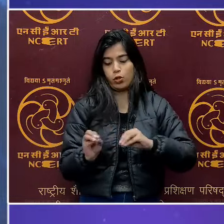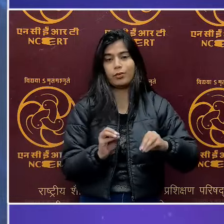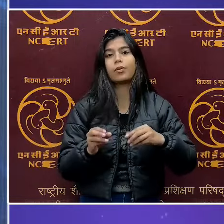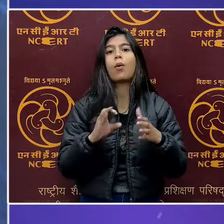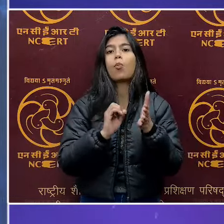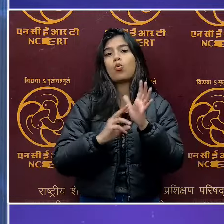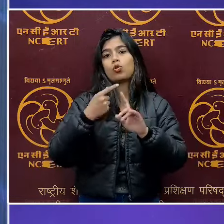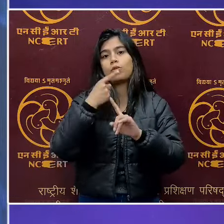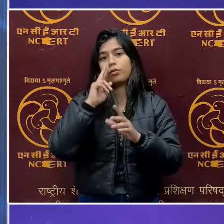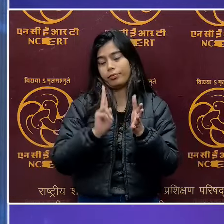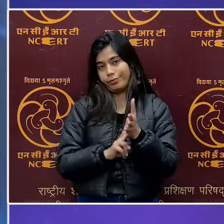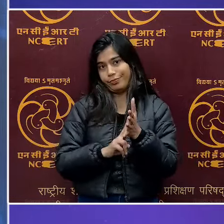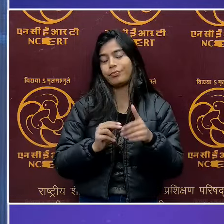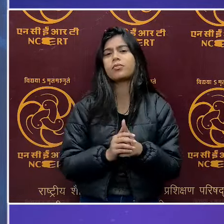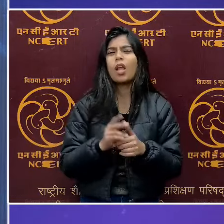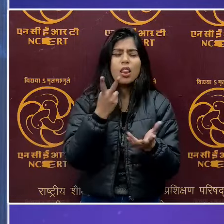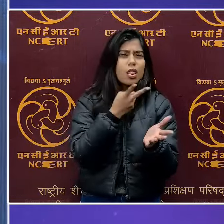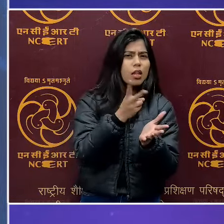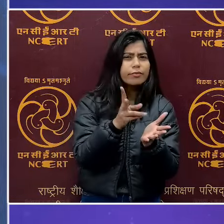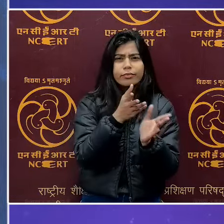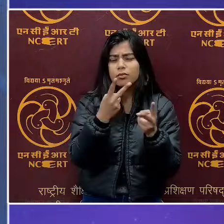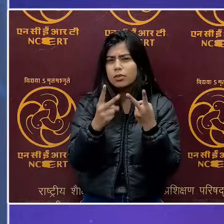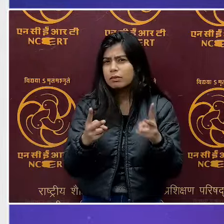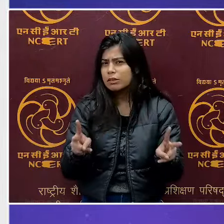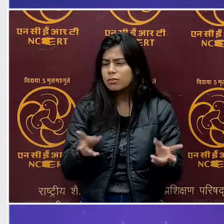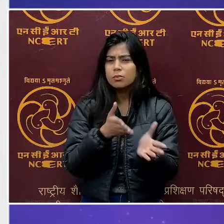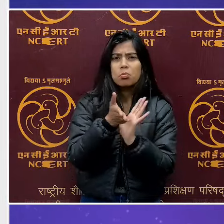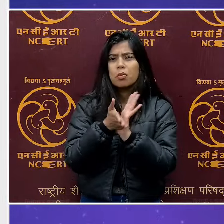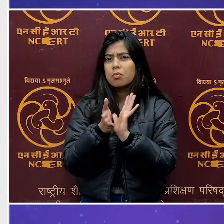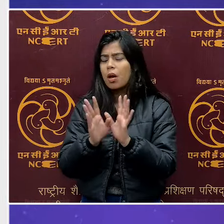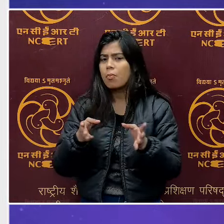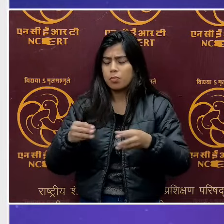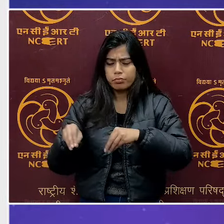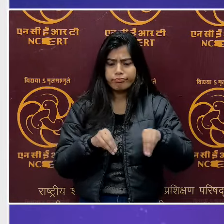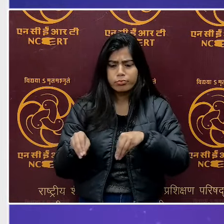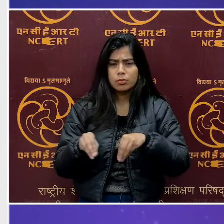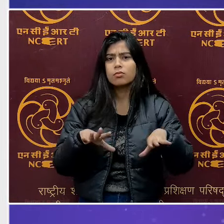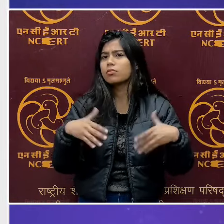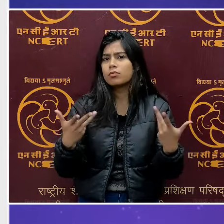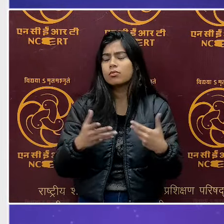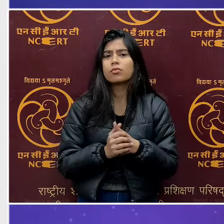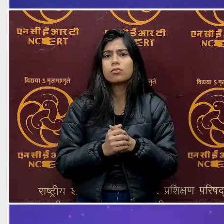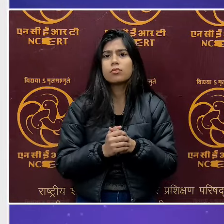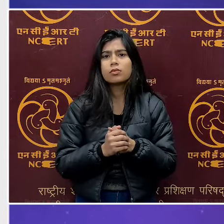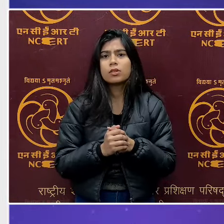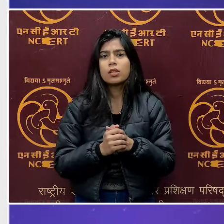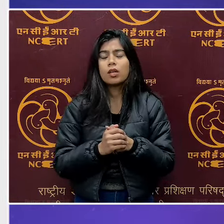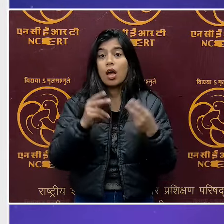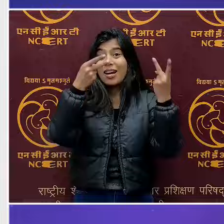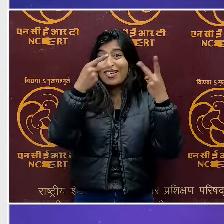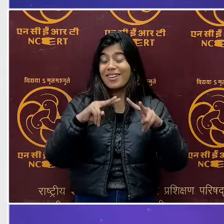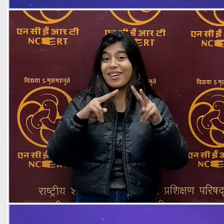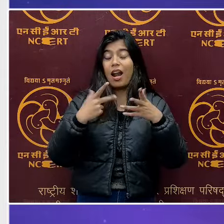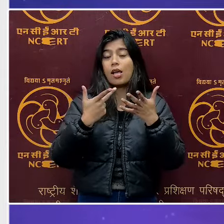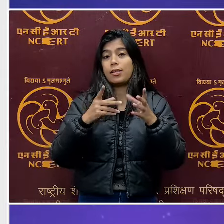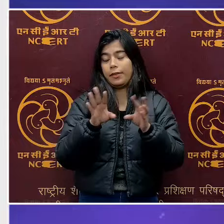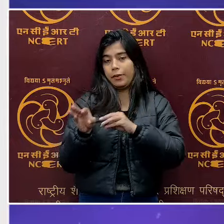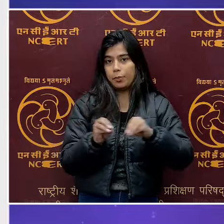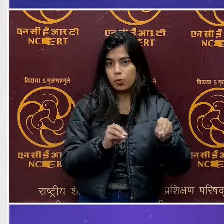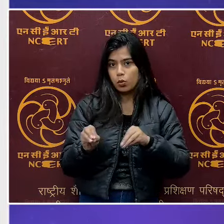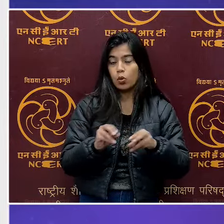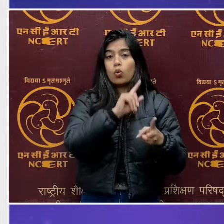motion? Now, the different types of motion, the first one which I have mentioned here is translatory motion, and second